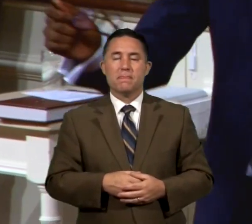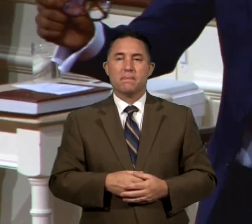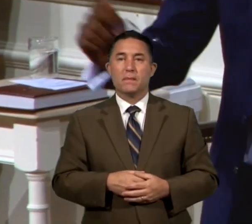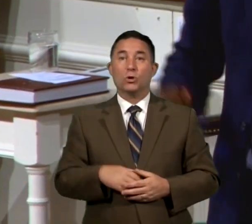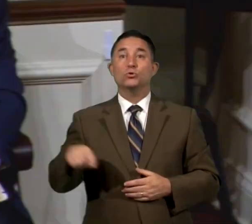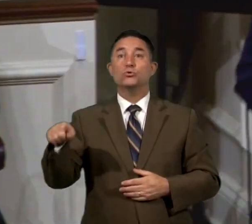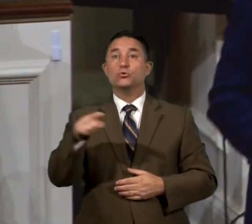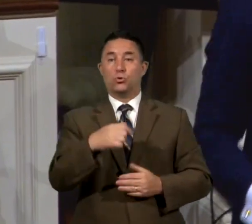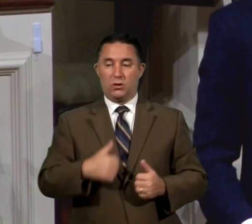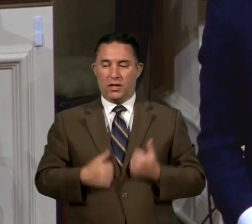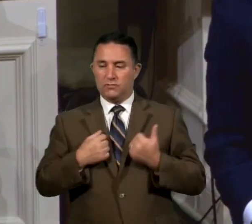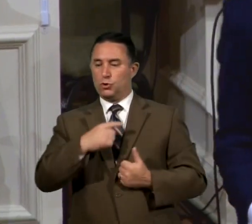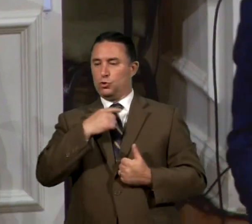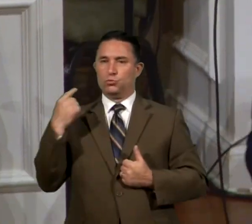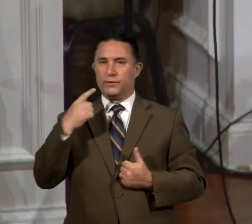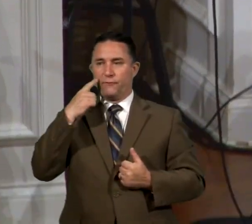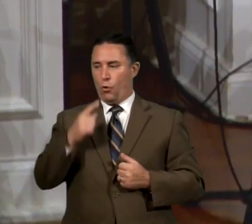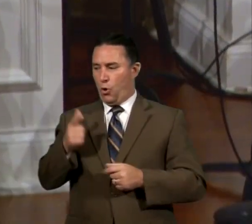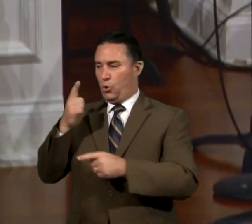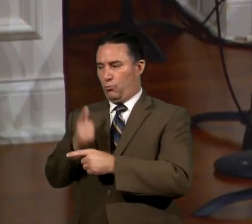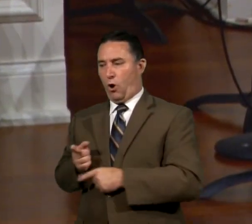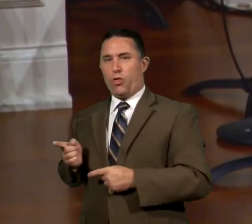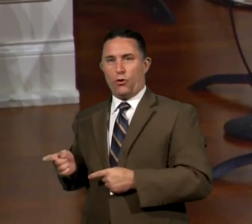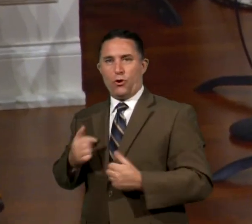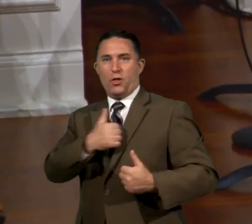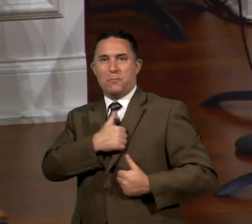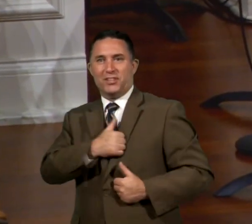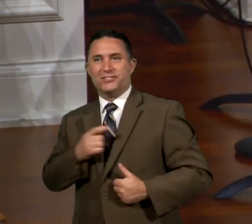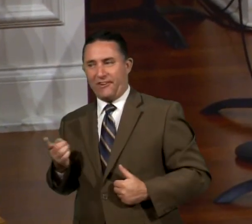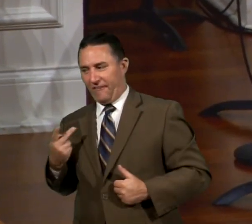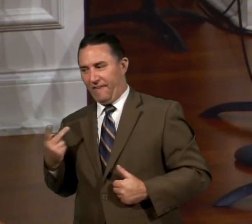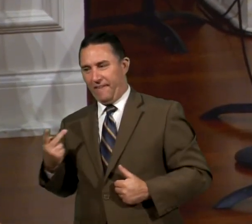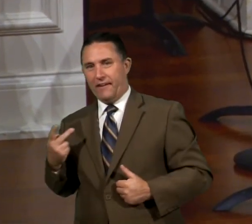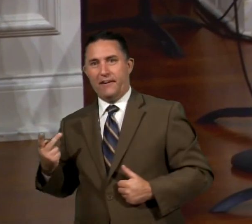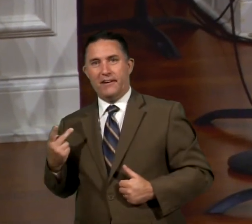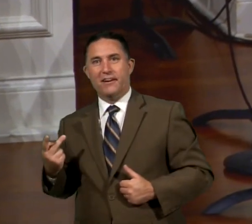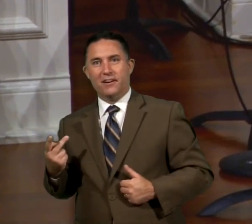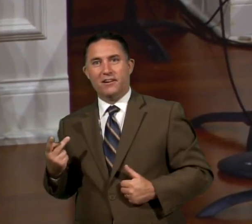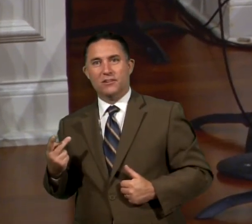And you would put your life on the line for your brother.